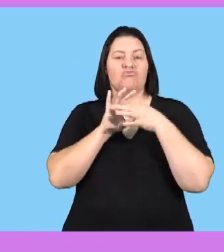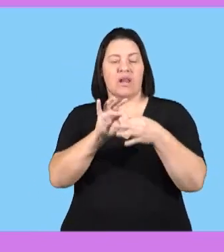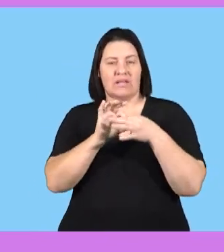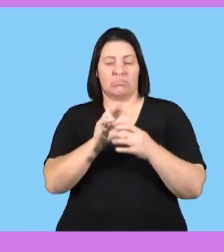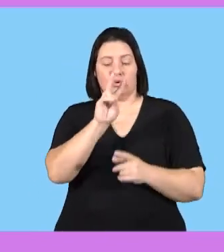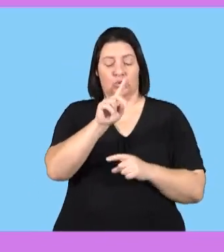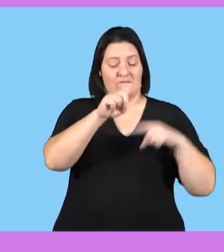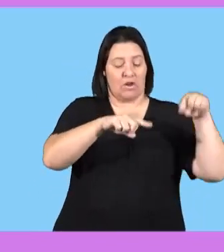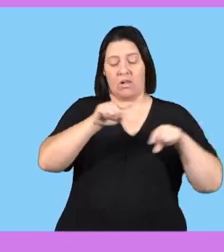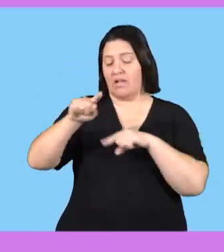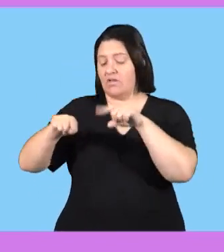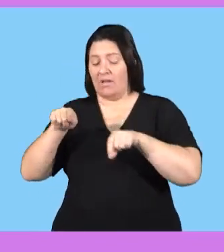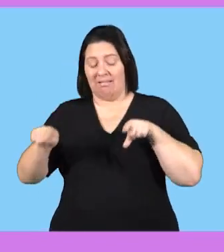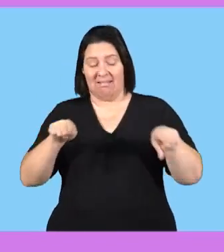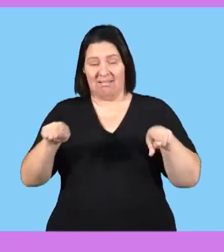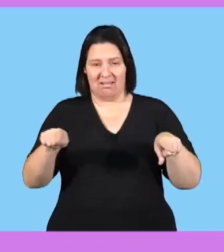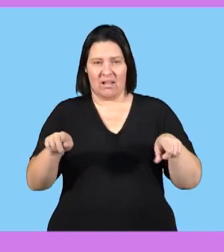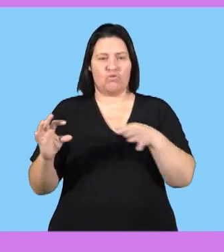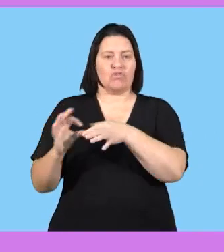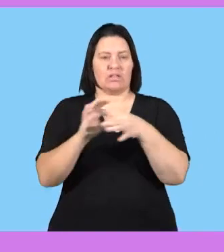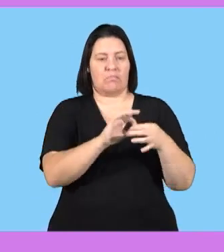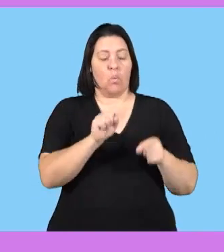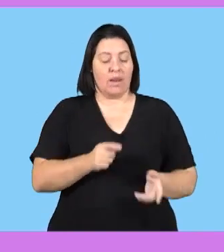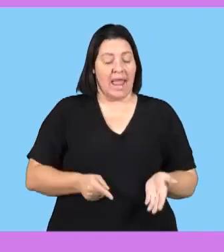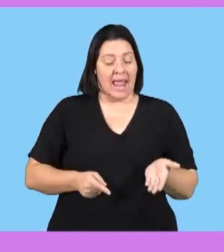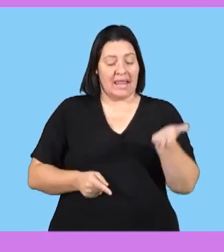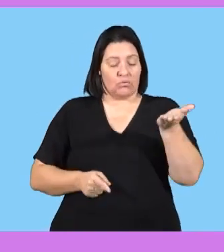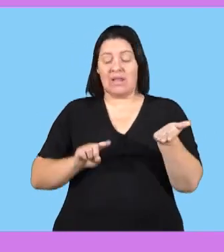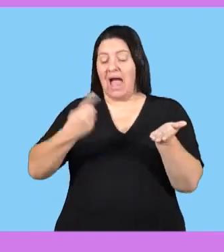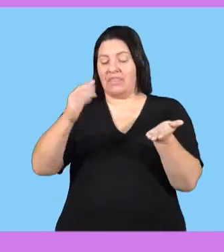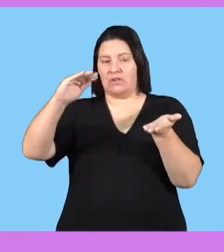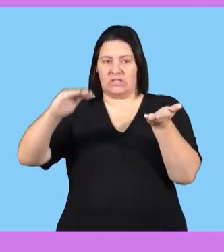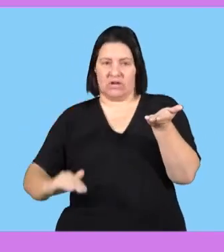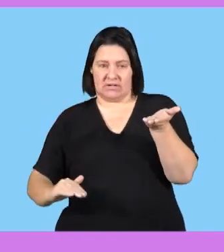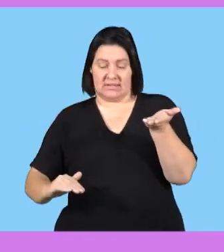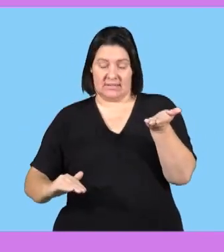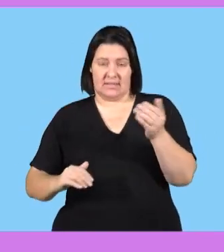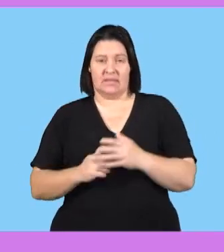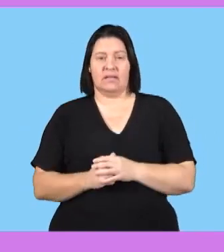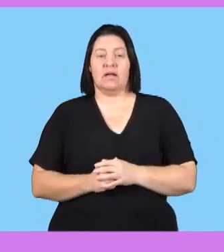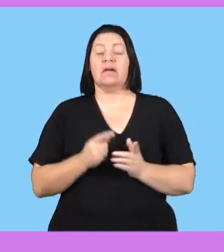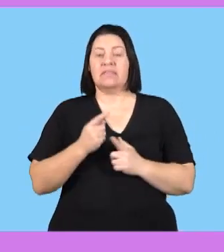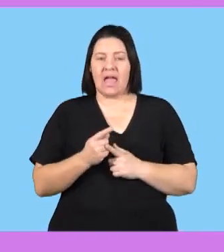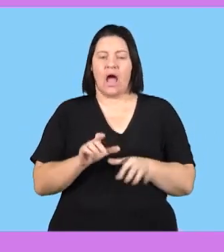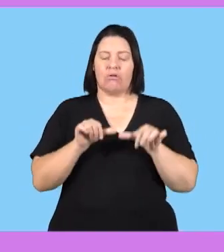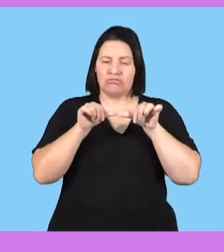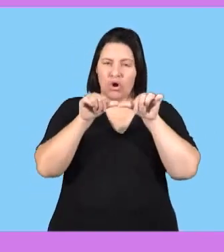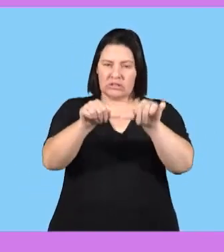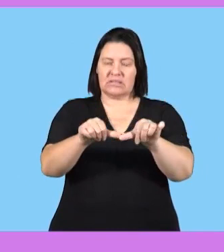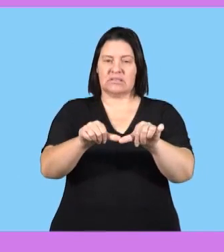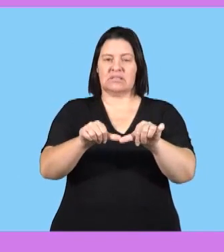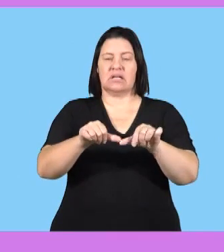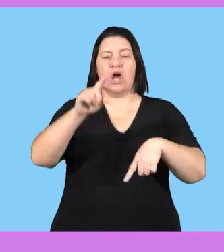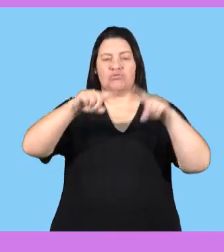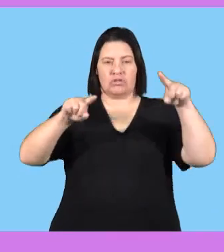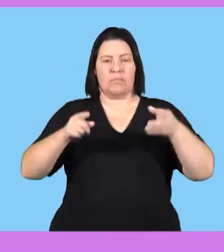two variables, where when one variable increases, the other one decreases. And there's a constant ratio